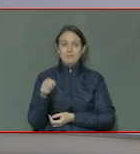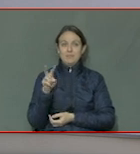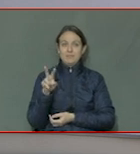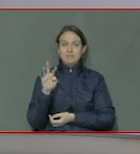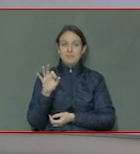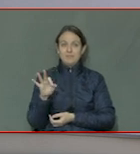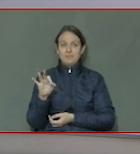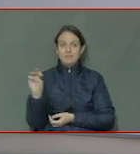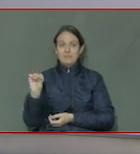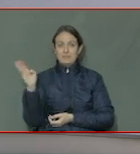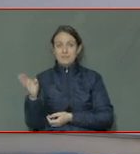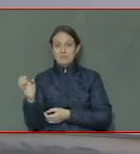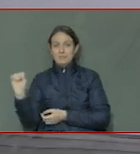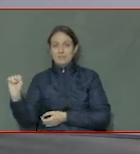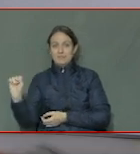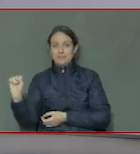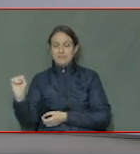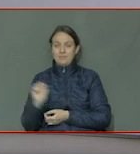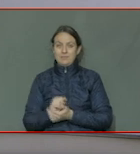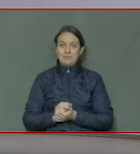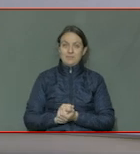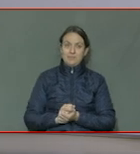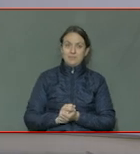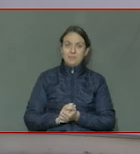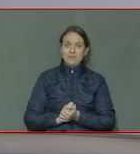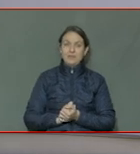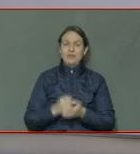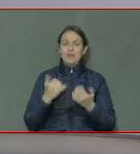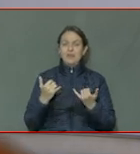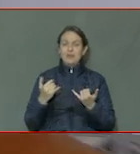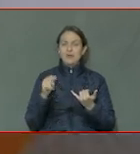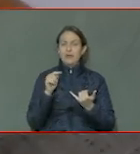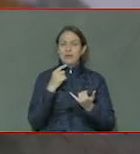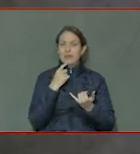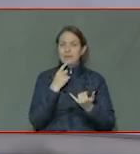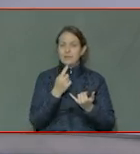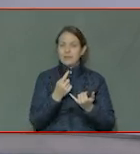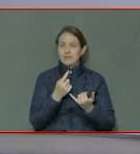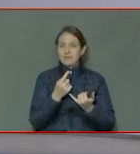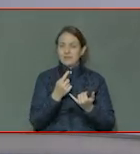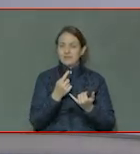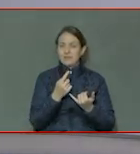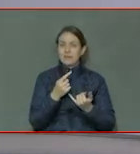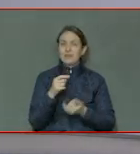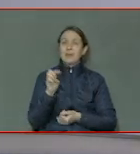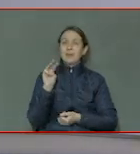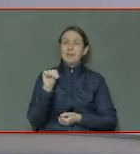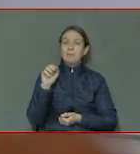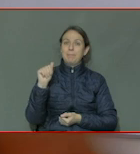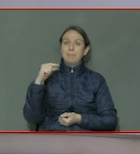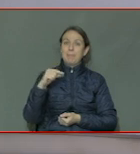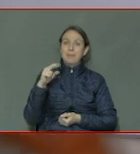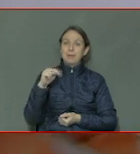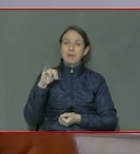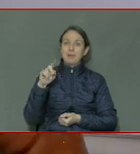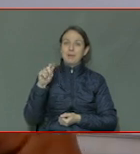second. Okay, now in this case, they say the magnitude of the velocity. So now